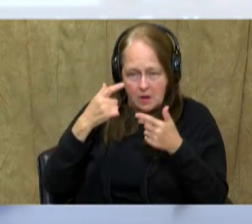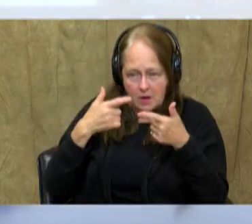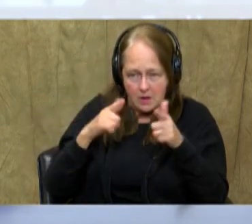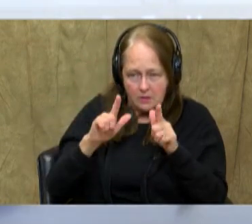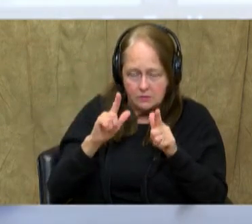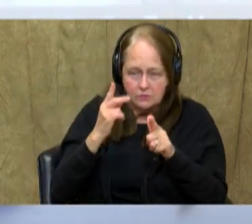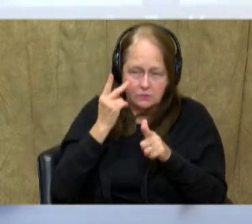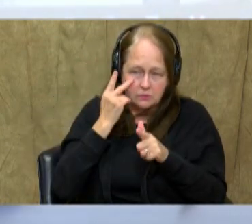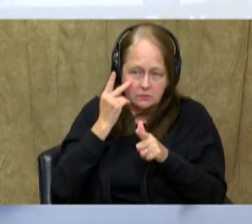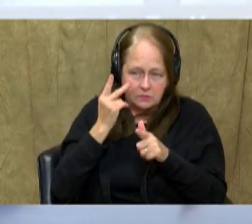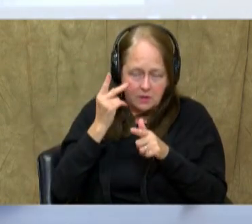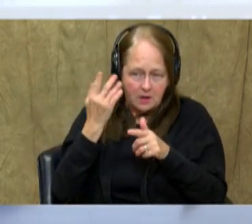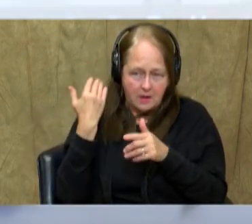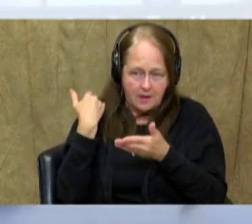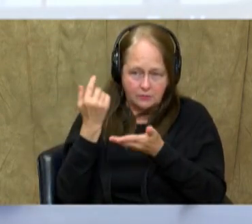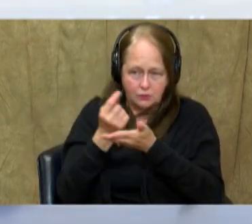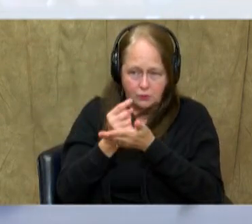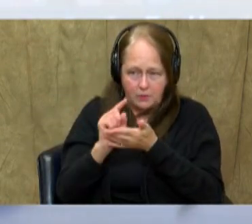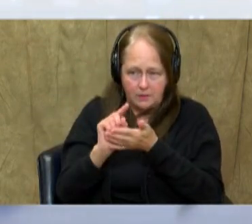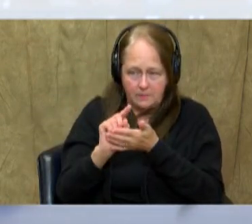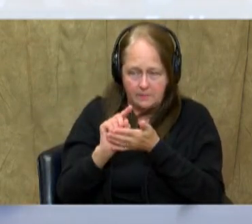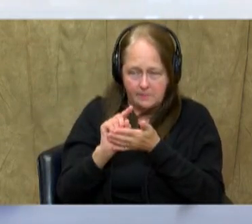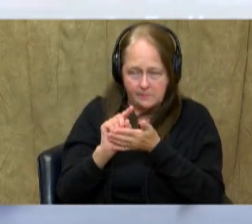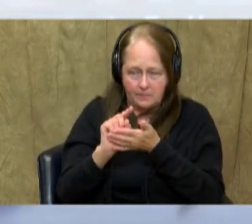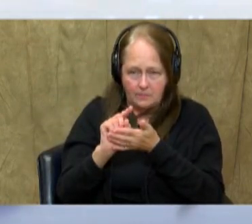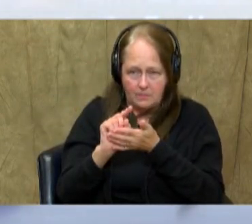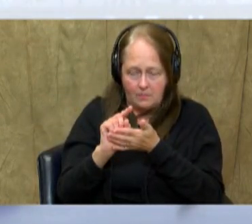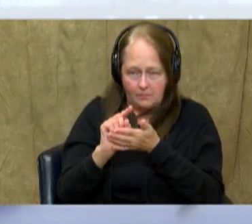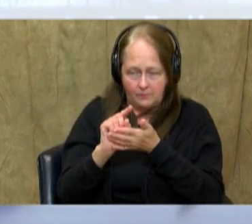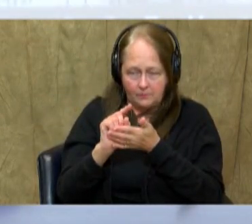look at what we talked about last week. All